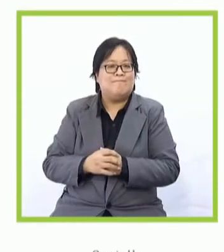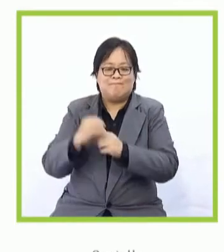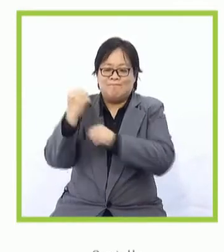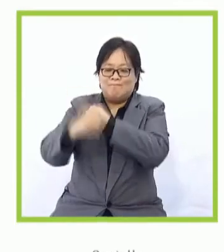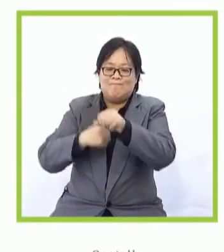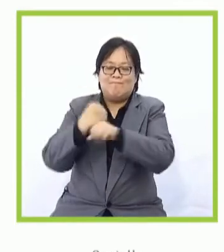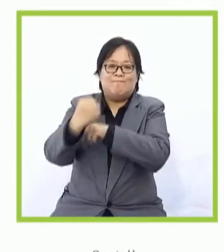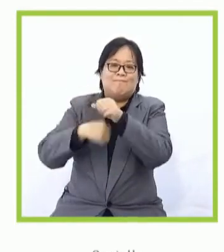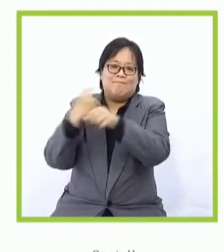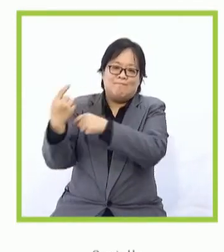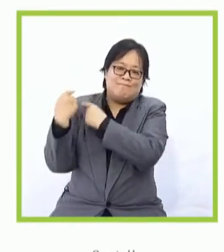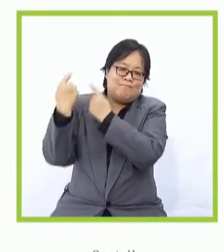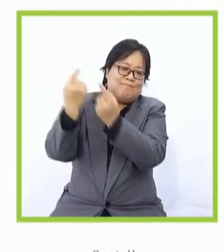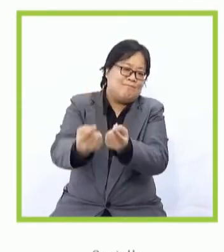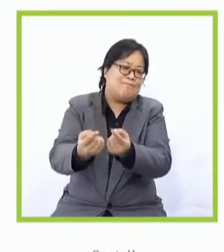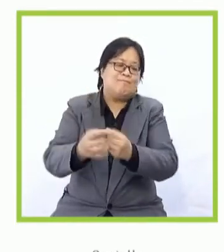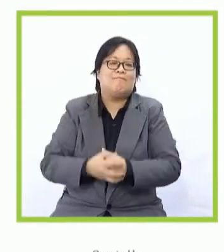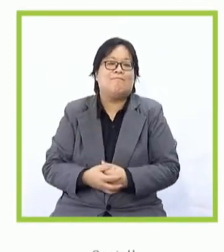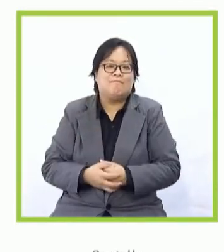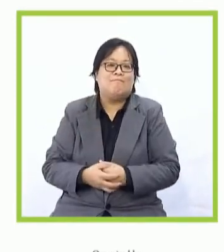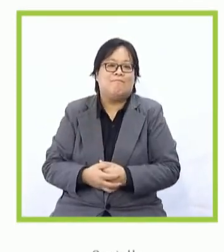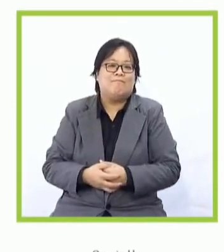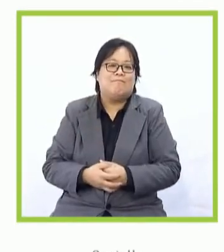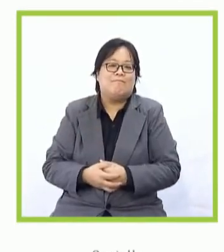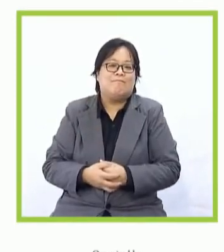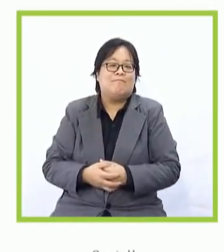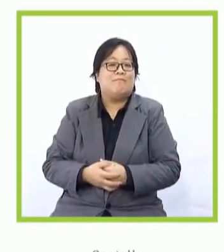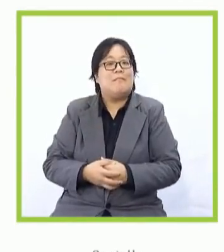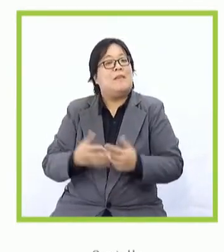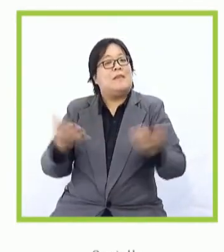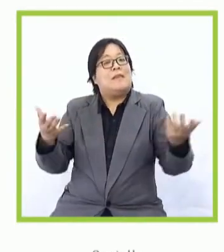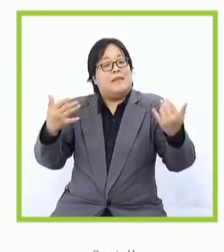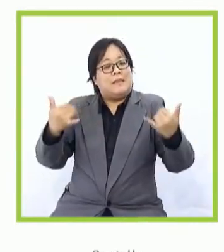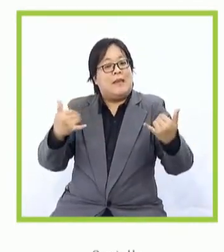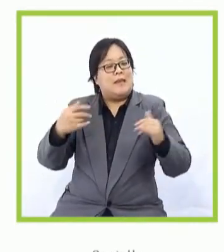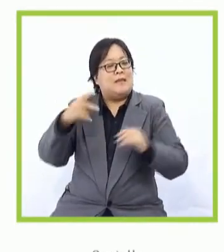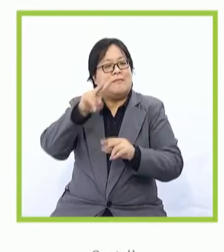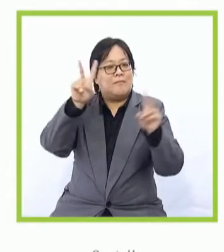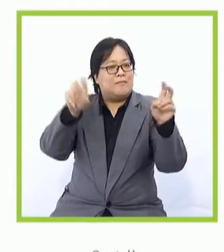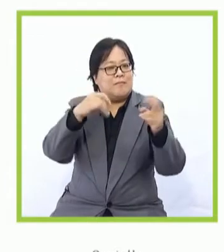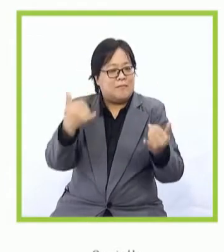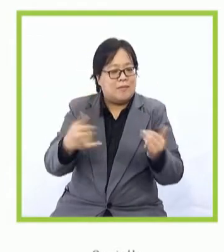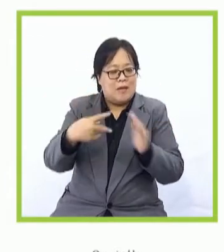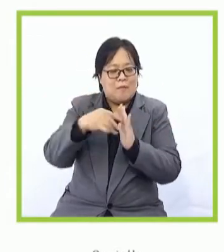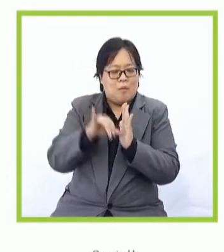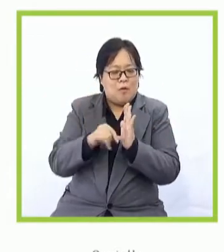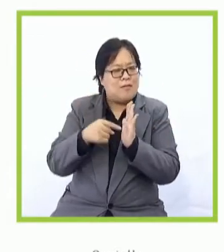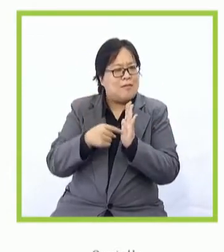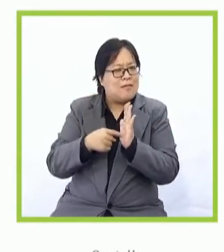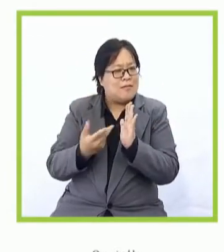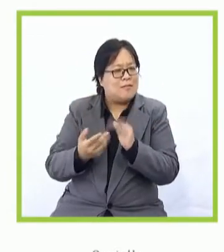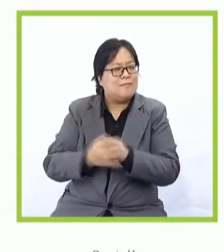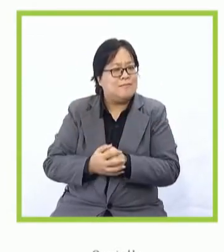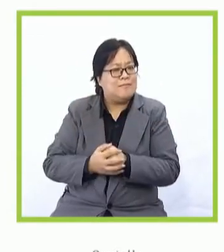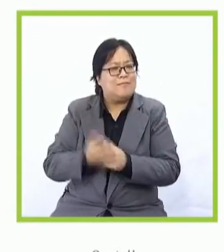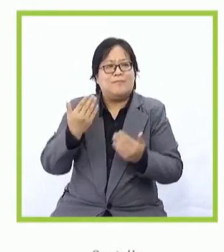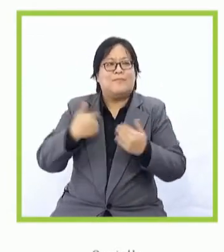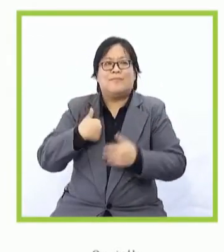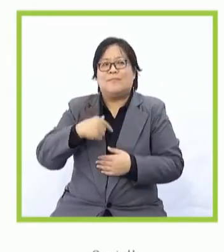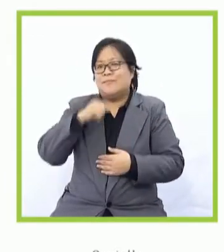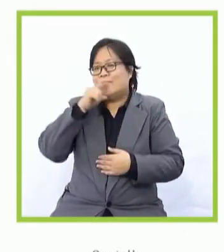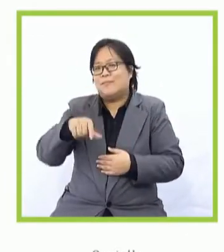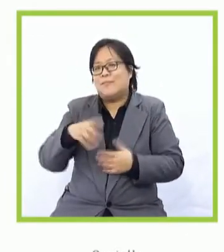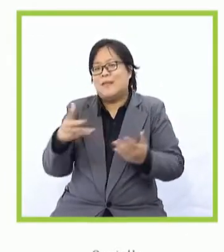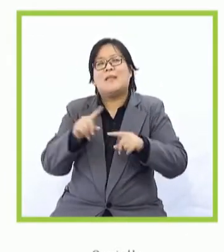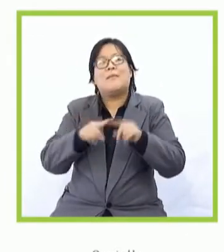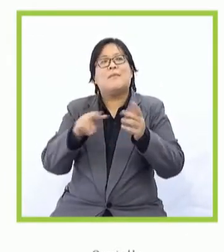across contexts. So the bigger issue then than the policy mix is the politics mix. Now, I don't mean this in a partisan sense.